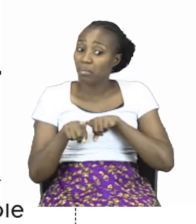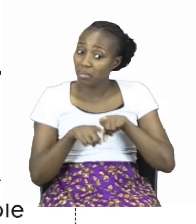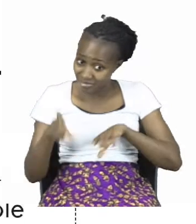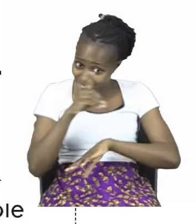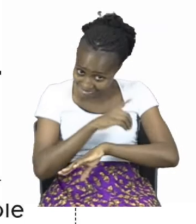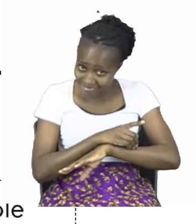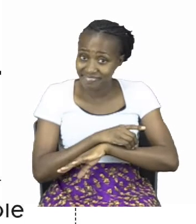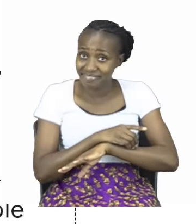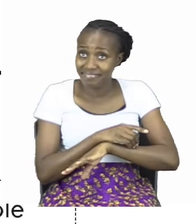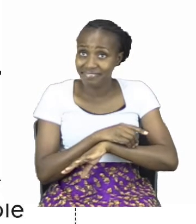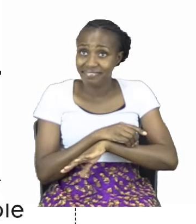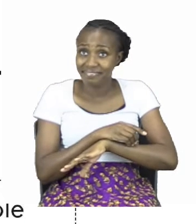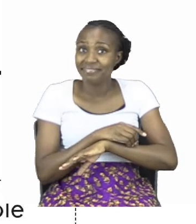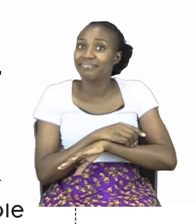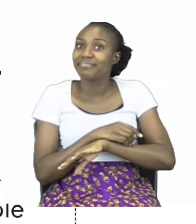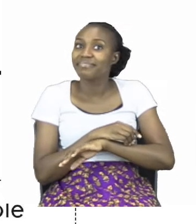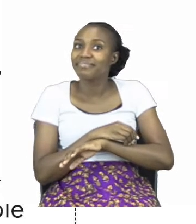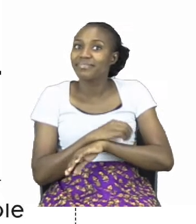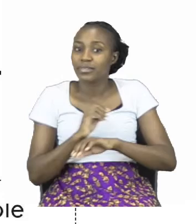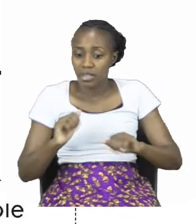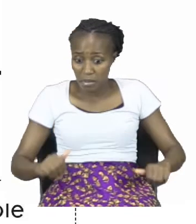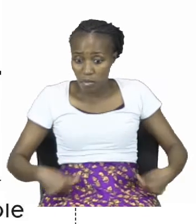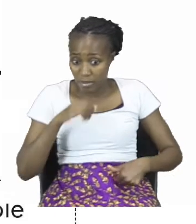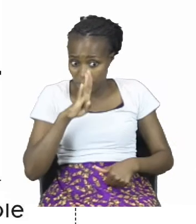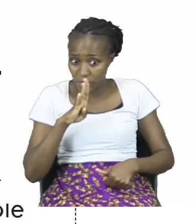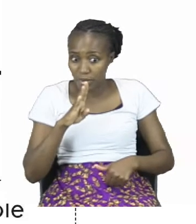At the race, Ben shouted,